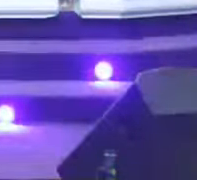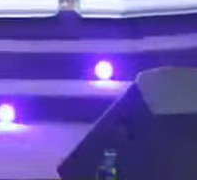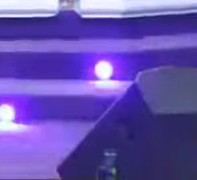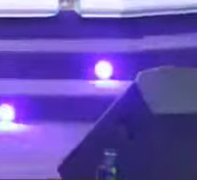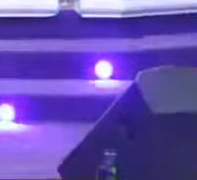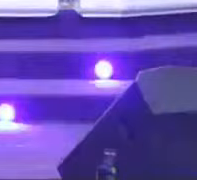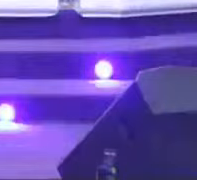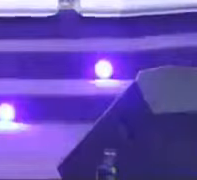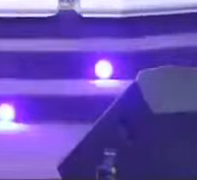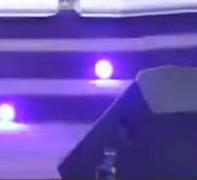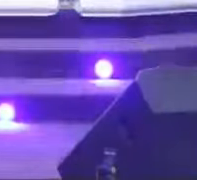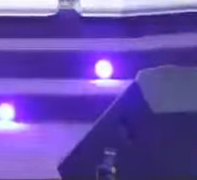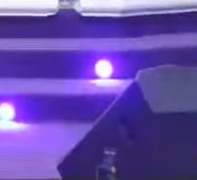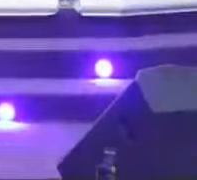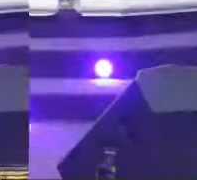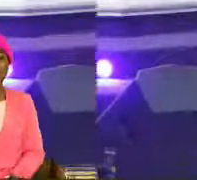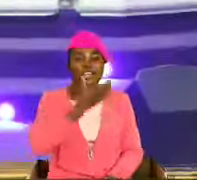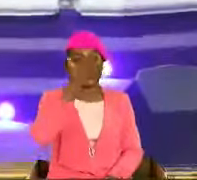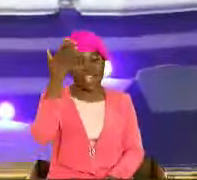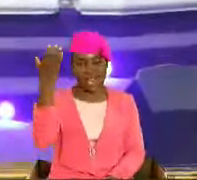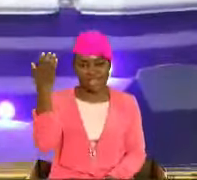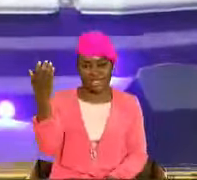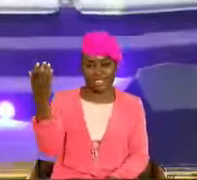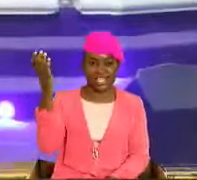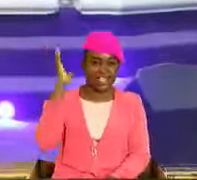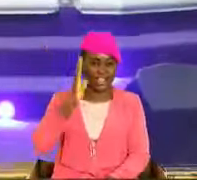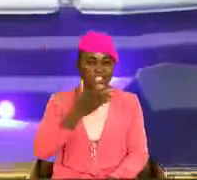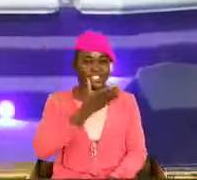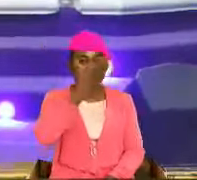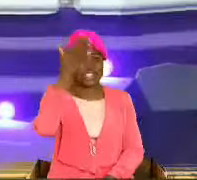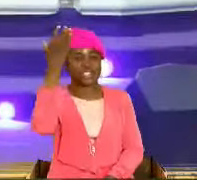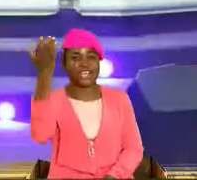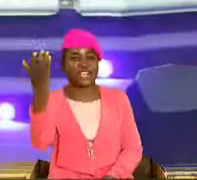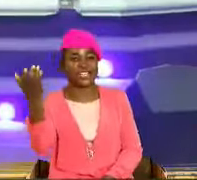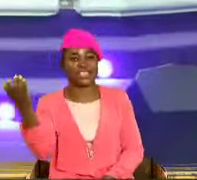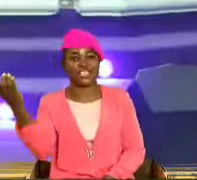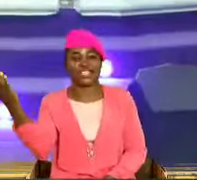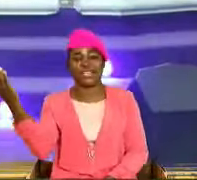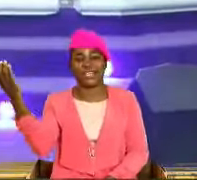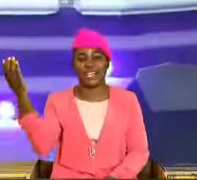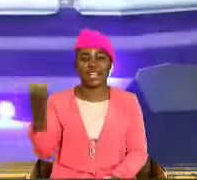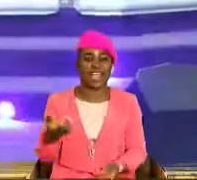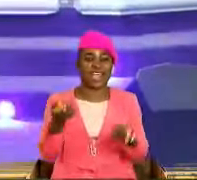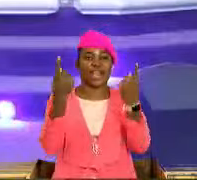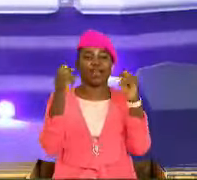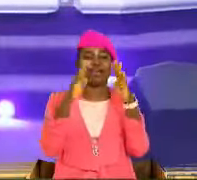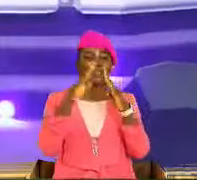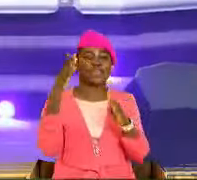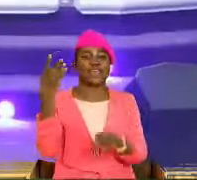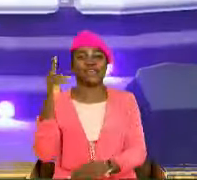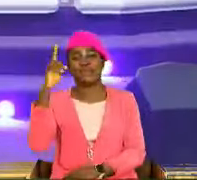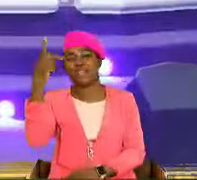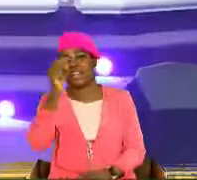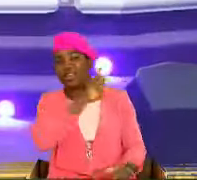Rock shout shout Elijah Rock coming up